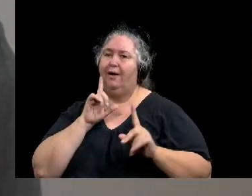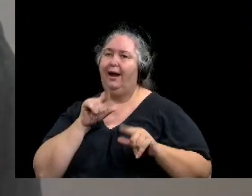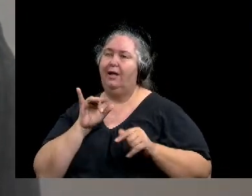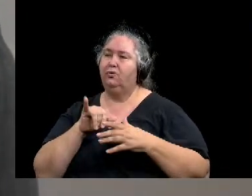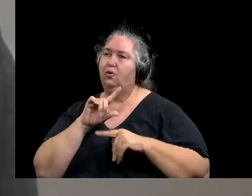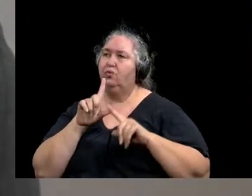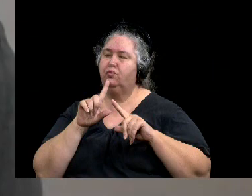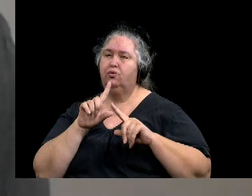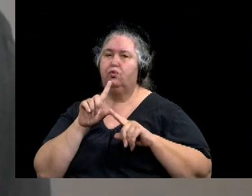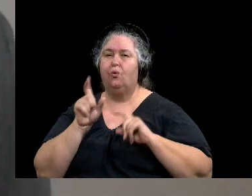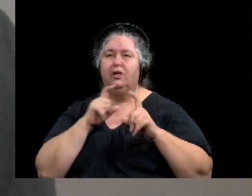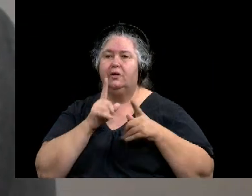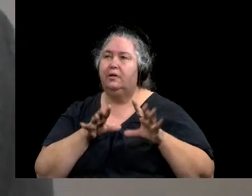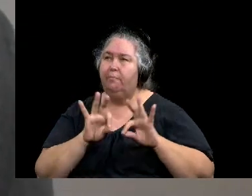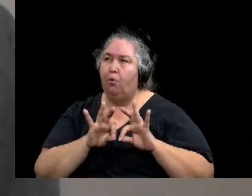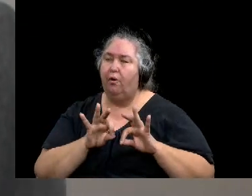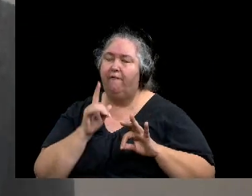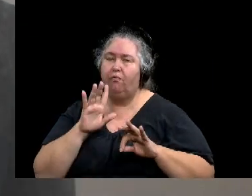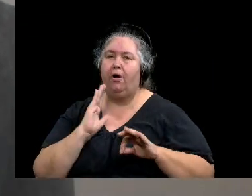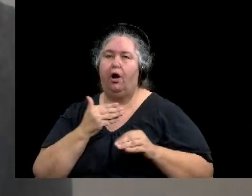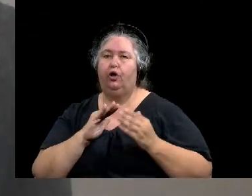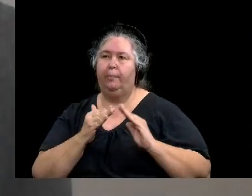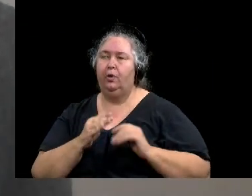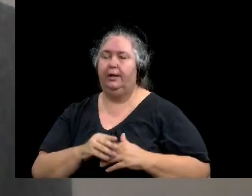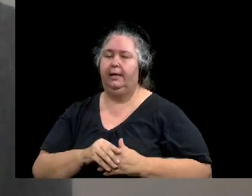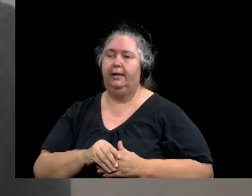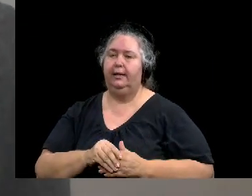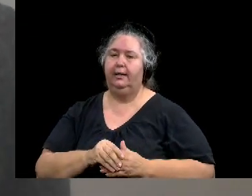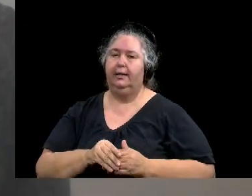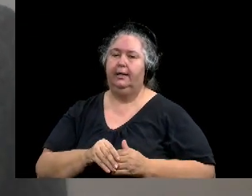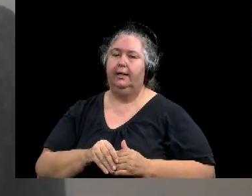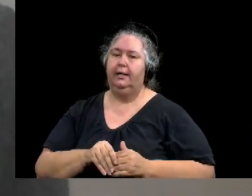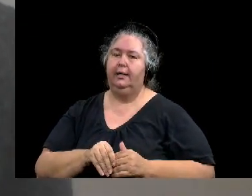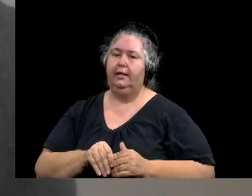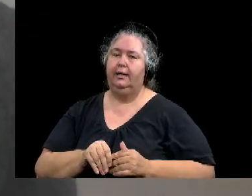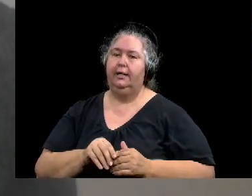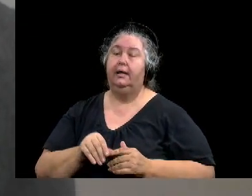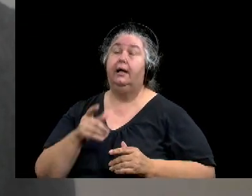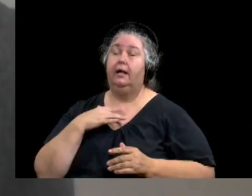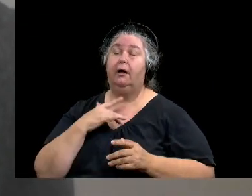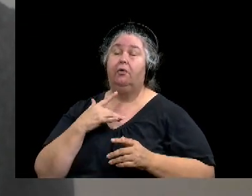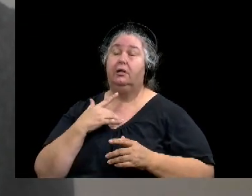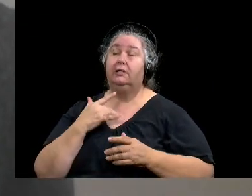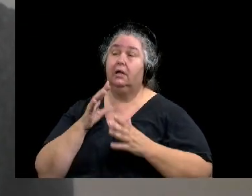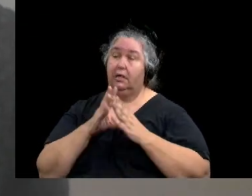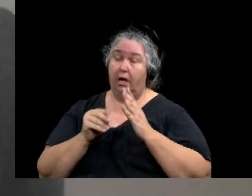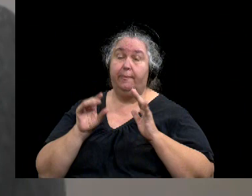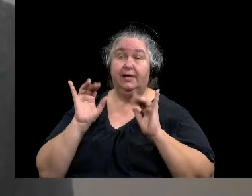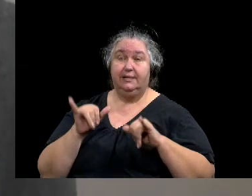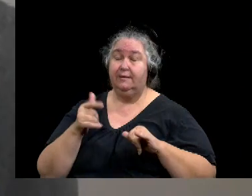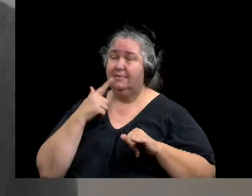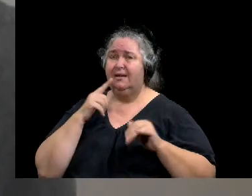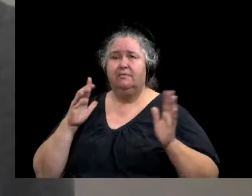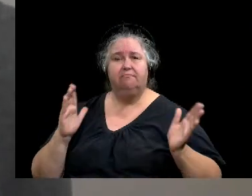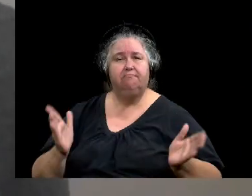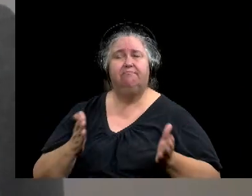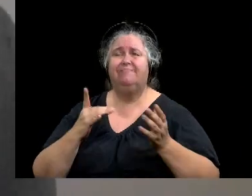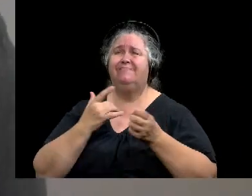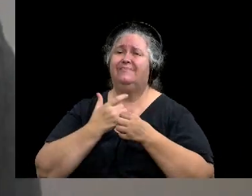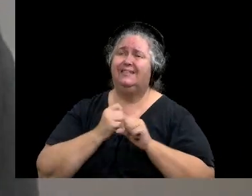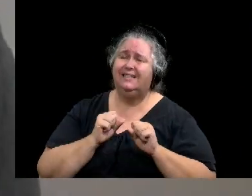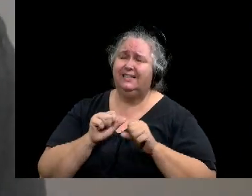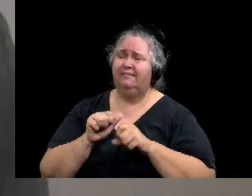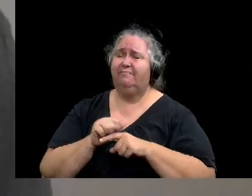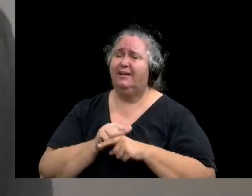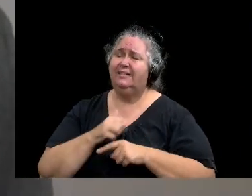important questions for our community. I'm going to echo what has been said, and that is just urging safe